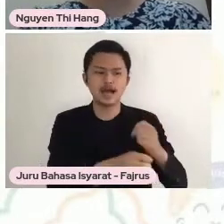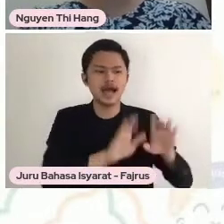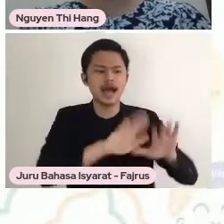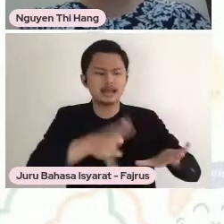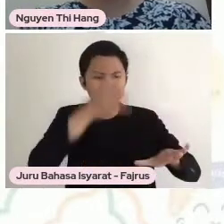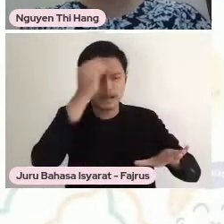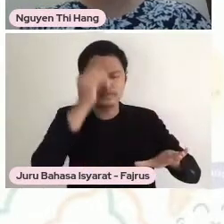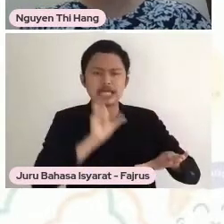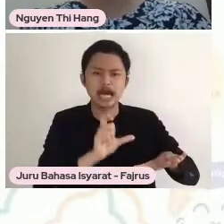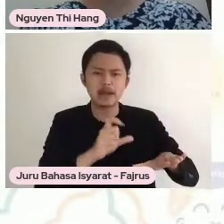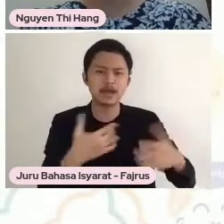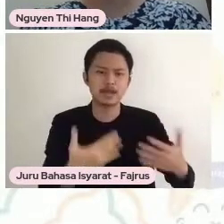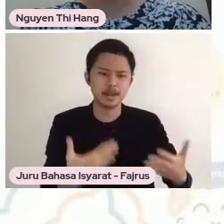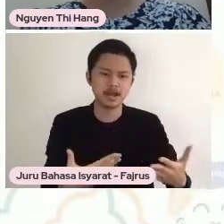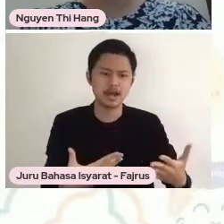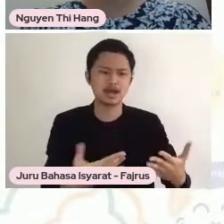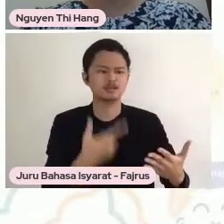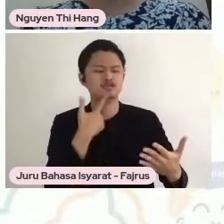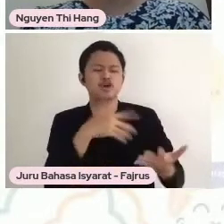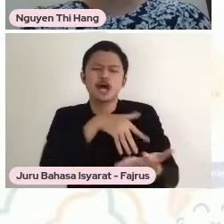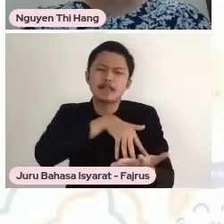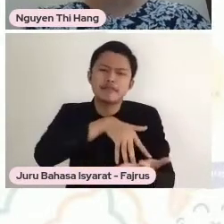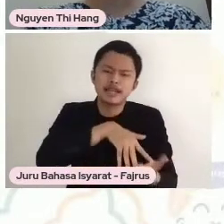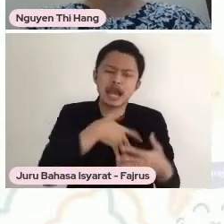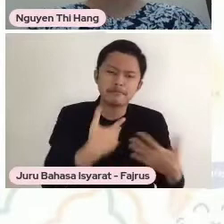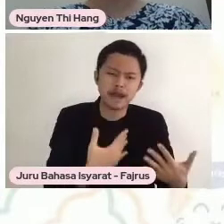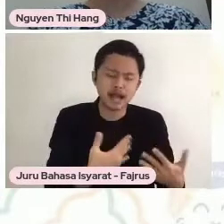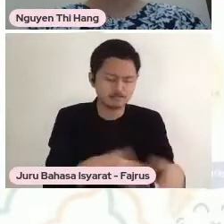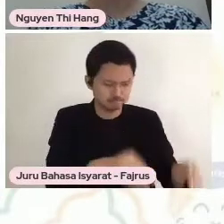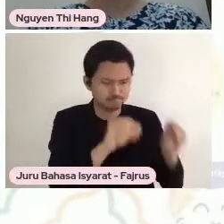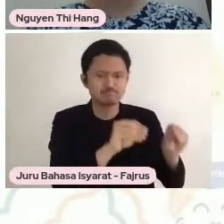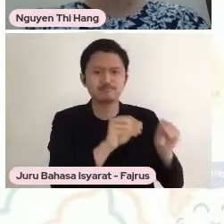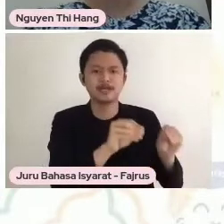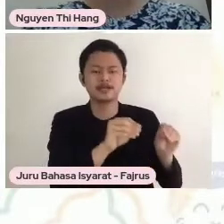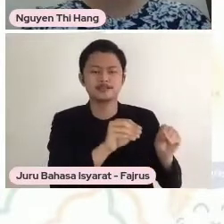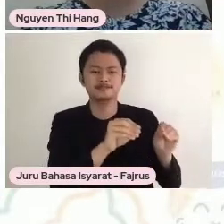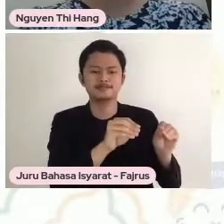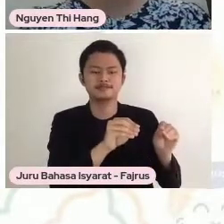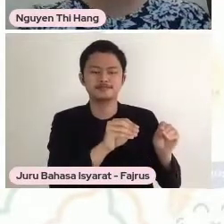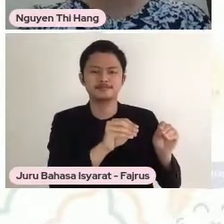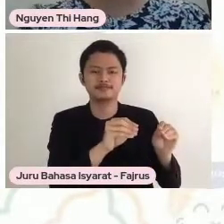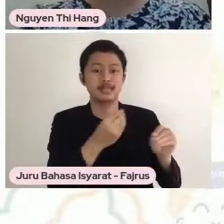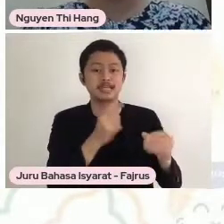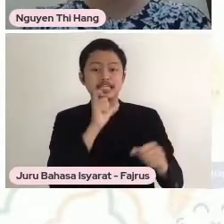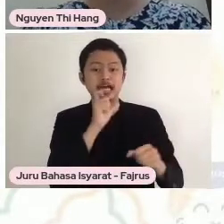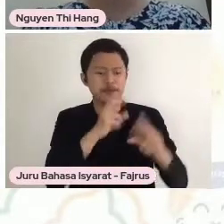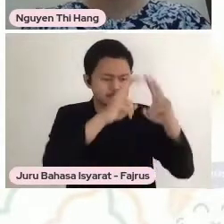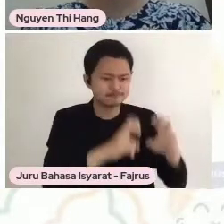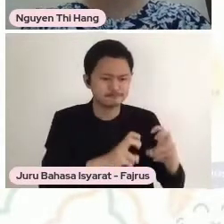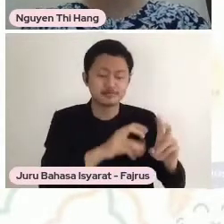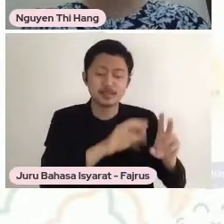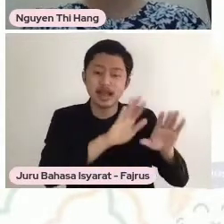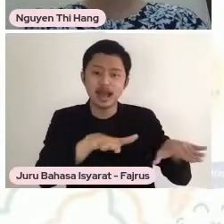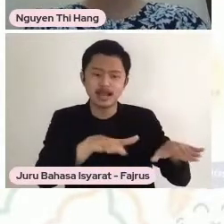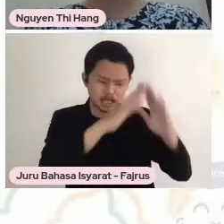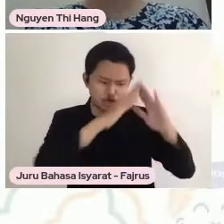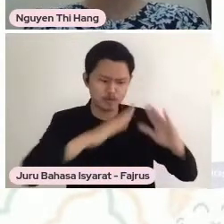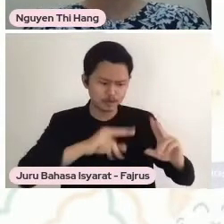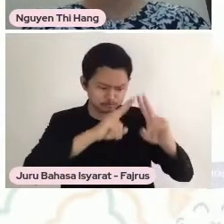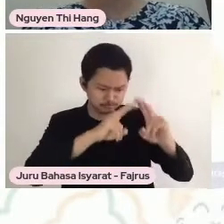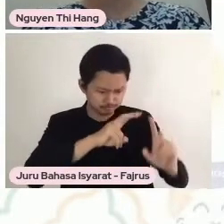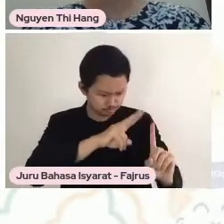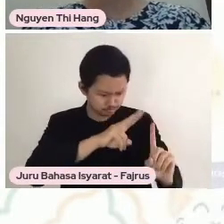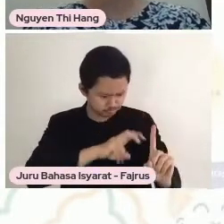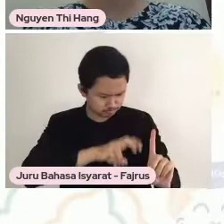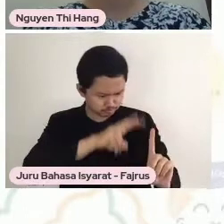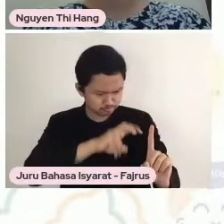the strength and the weakness of their child. Do the assessment for their child at home, making the toys